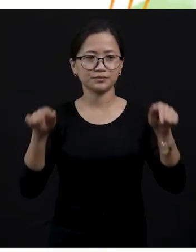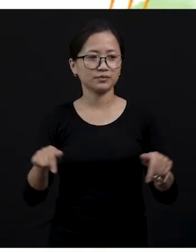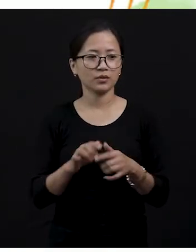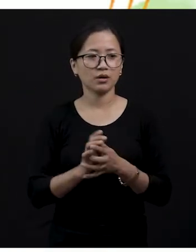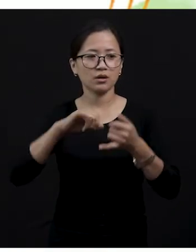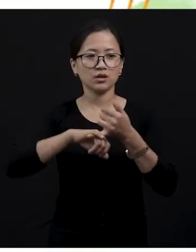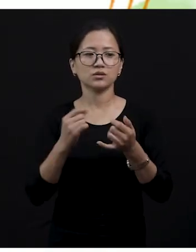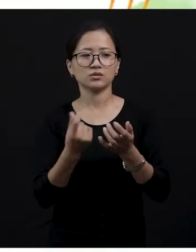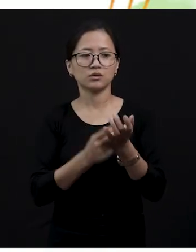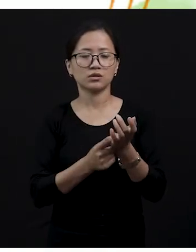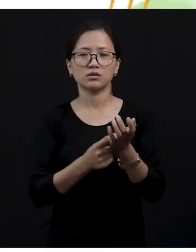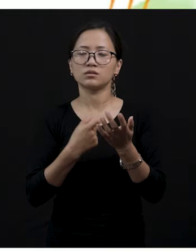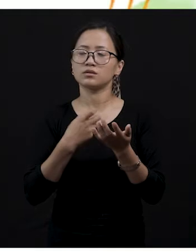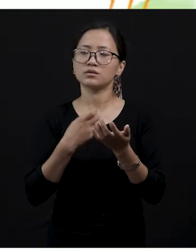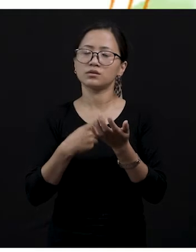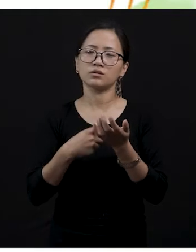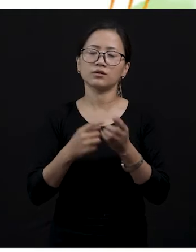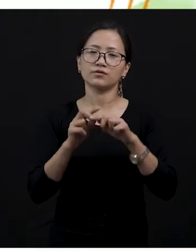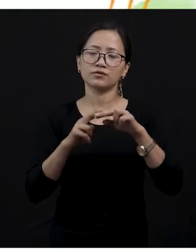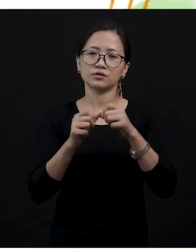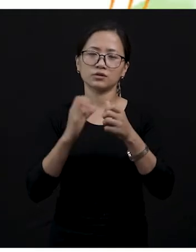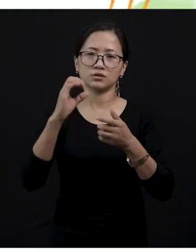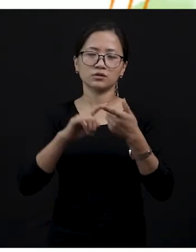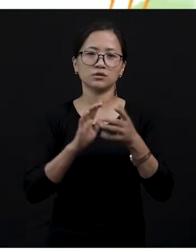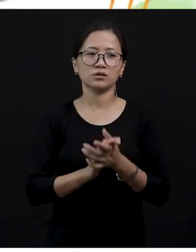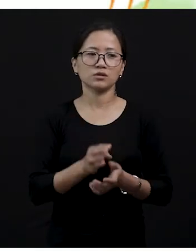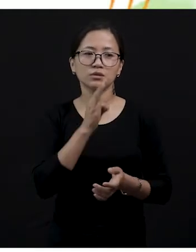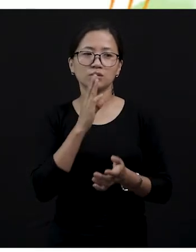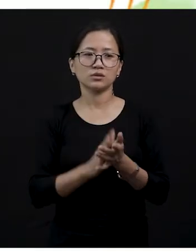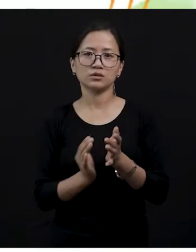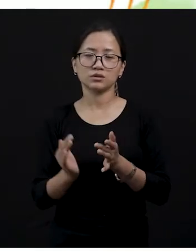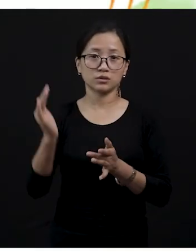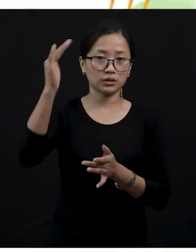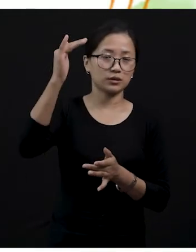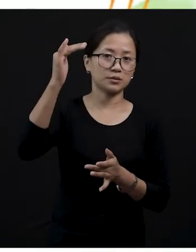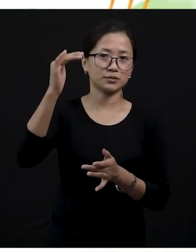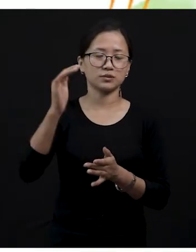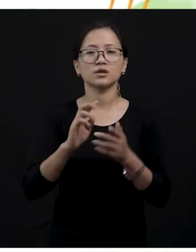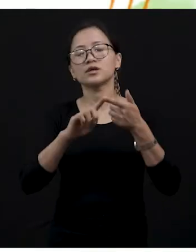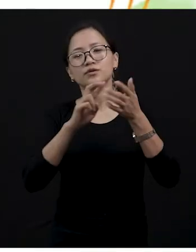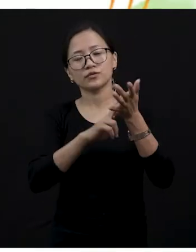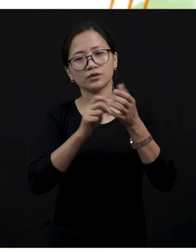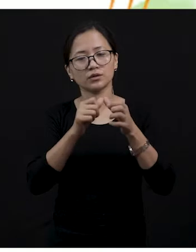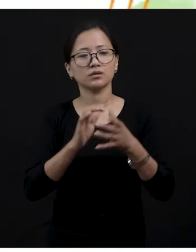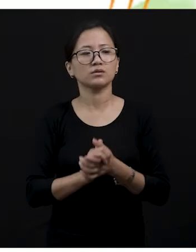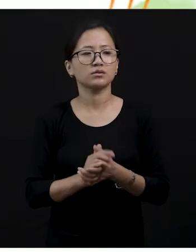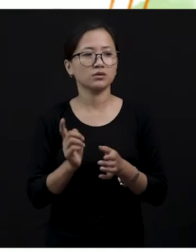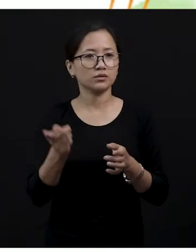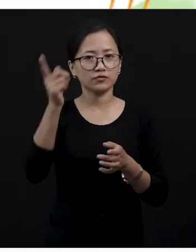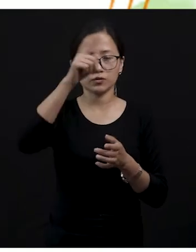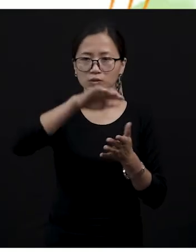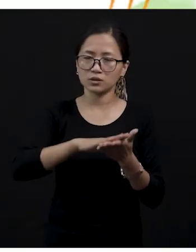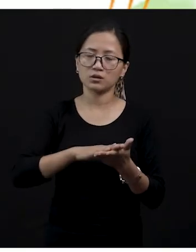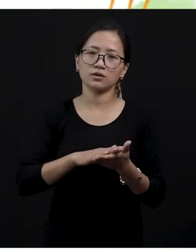surface water, like in the oceans or ponds or any other water bodies, evaporates. Evaporation goes